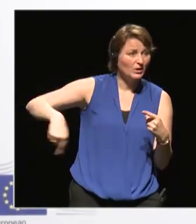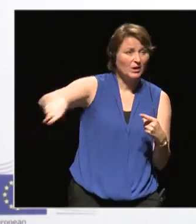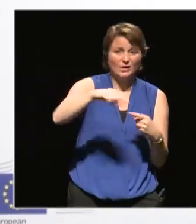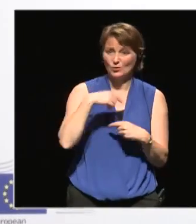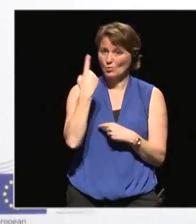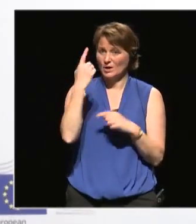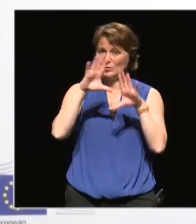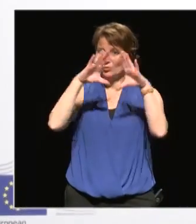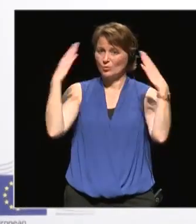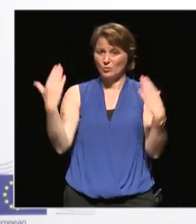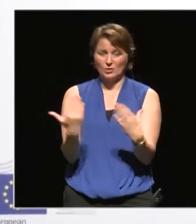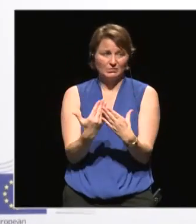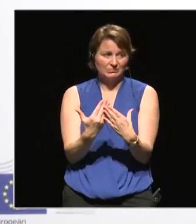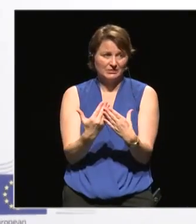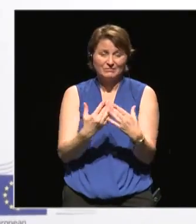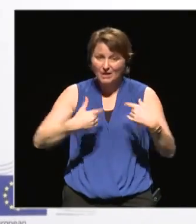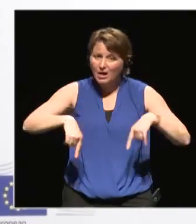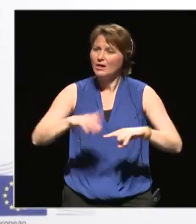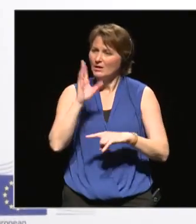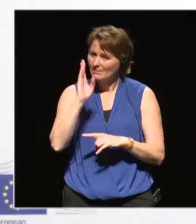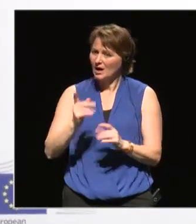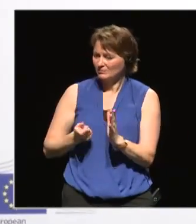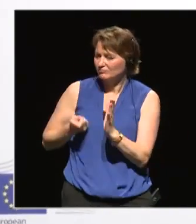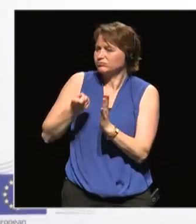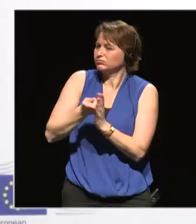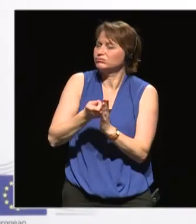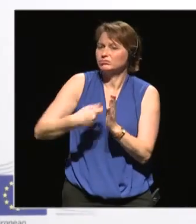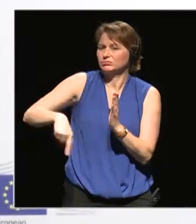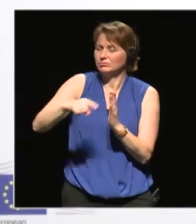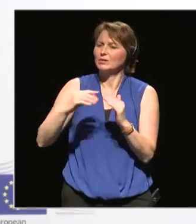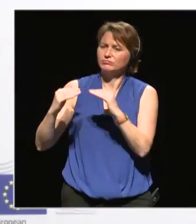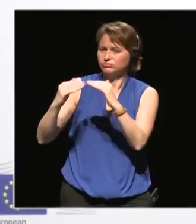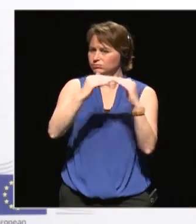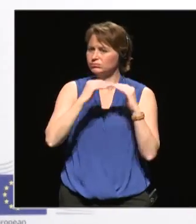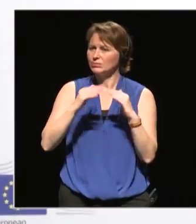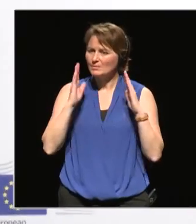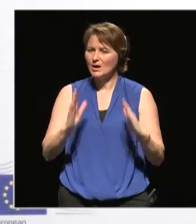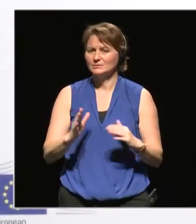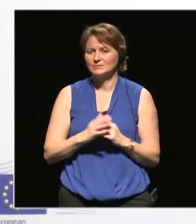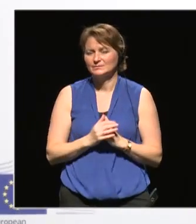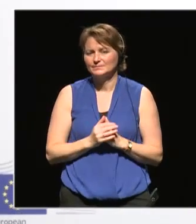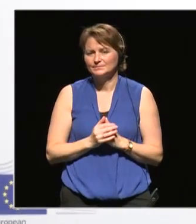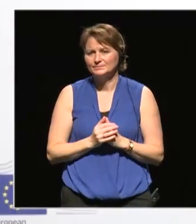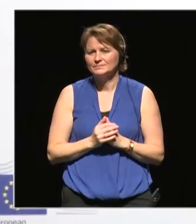Therefore, we should all make a commitment and contribute to this universality. Now, we talk about